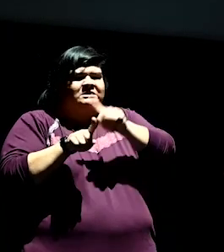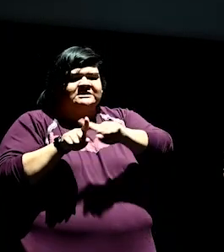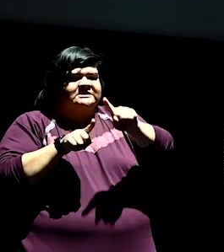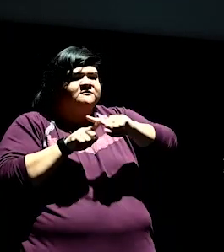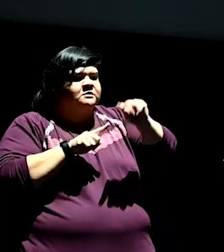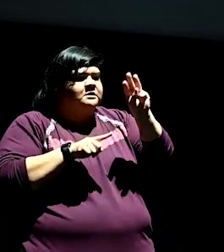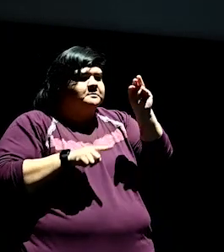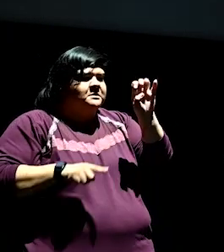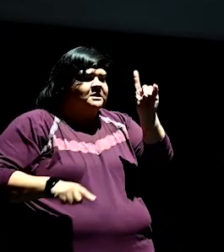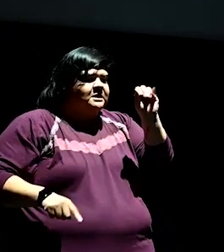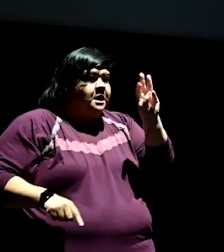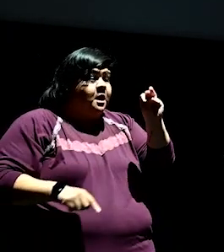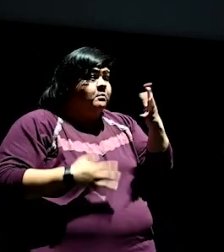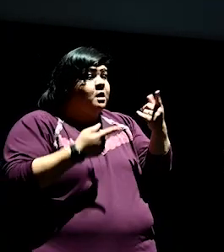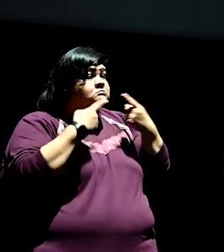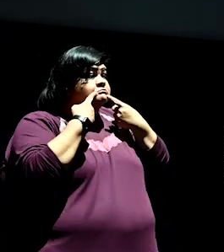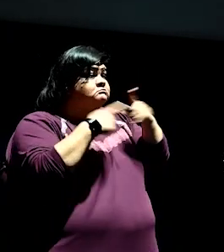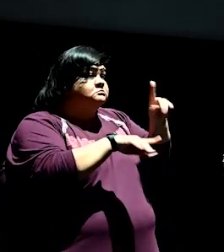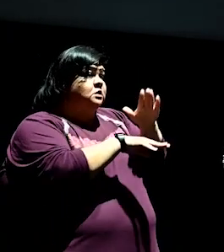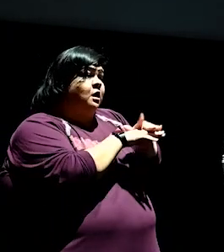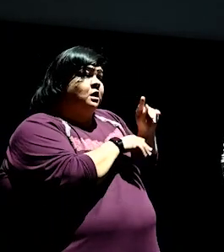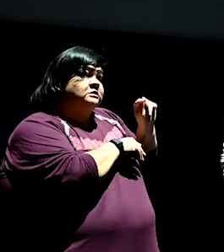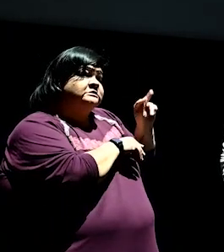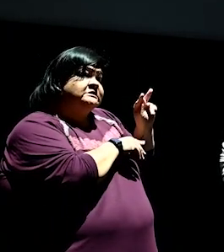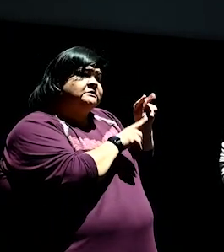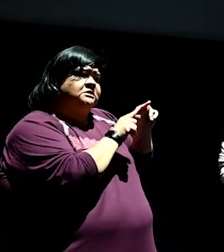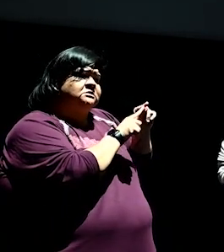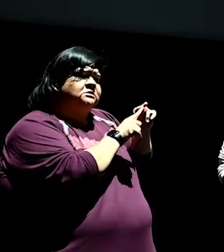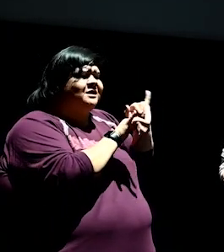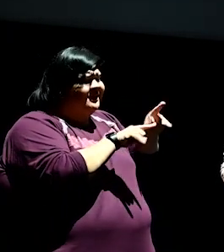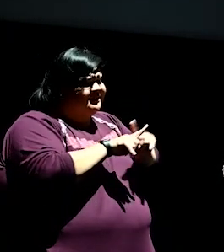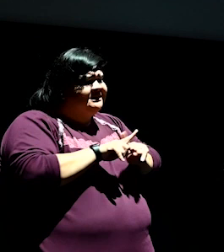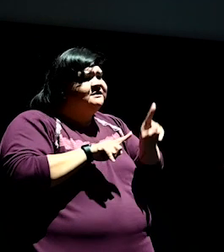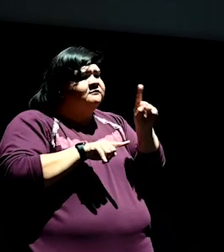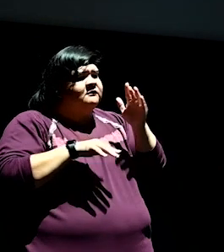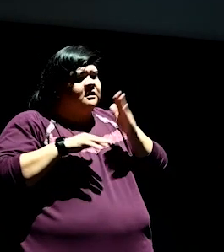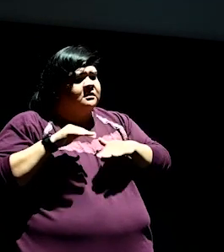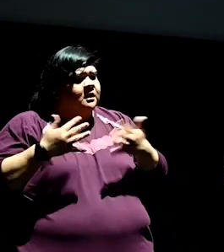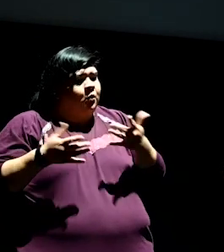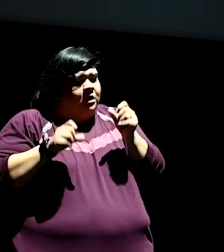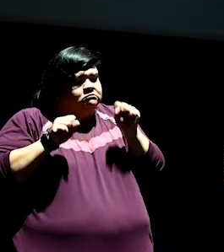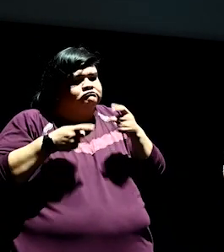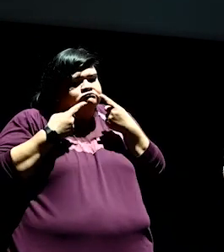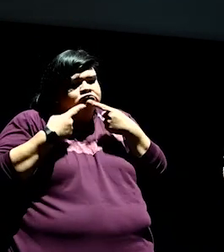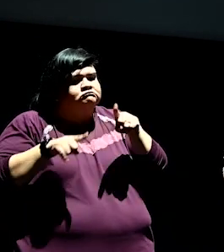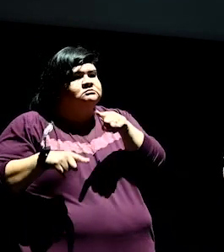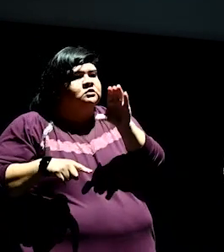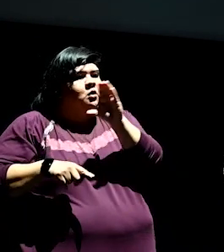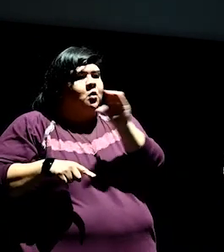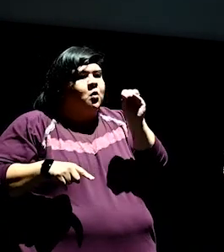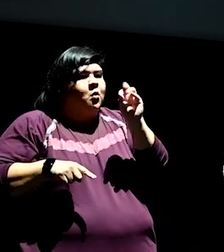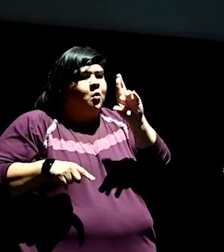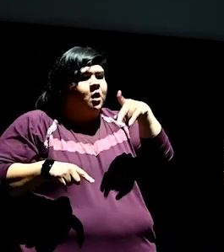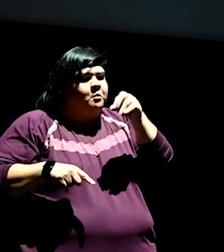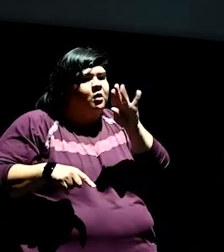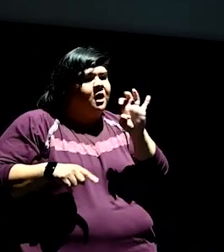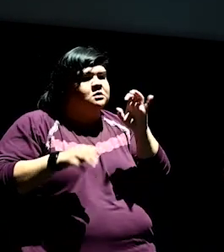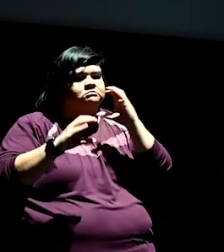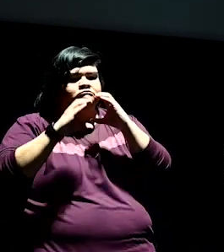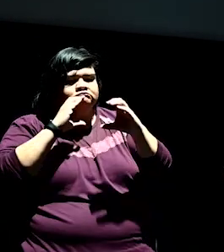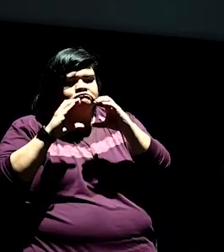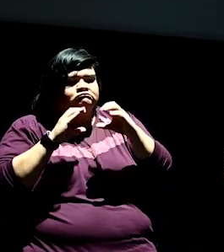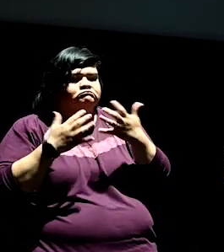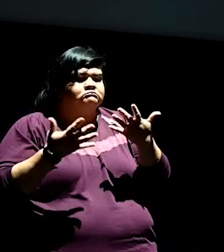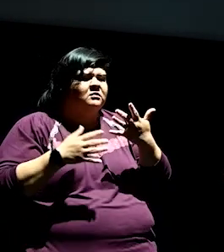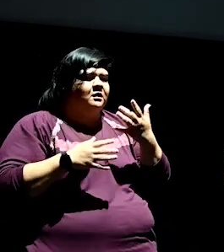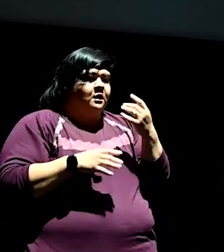works on air and what you can do on air differs from what you can do in corporate communications, what you